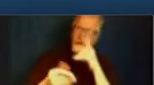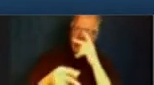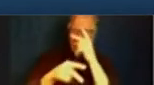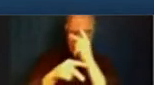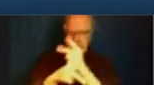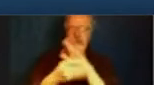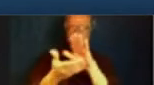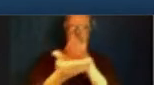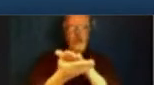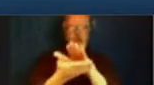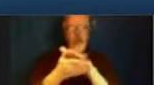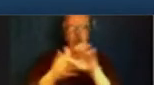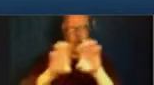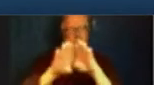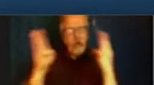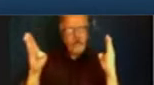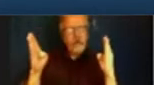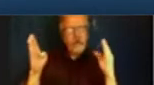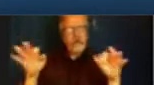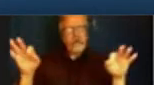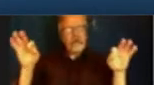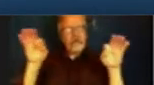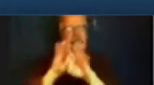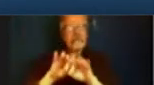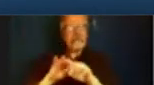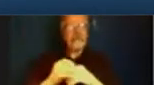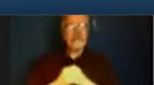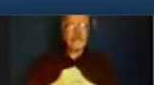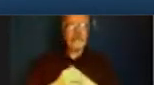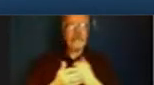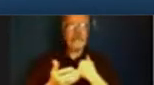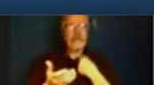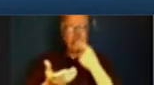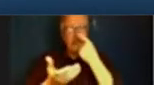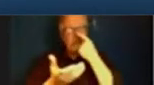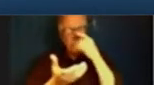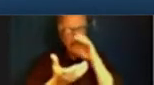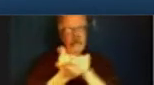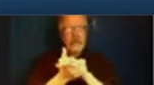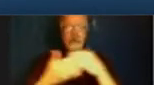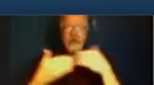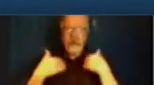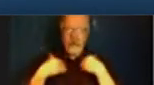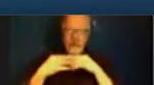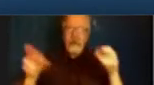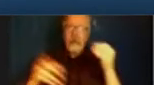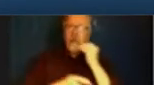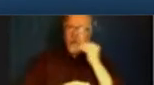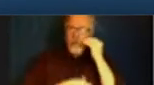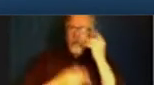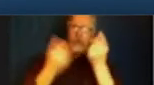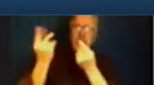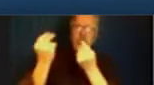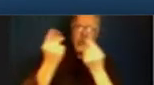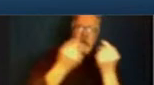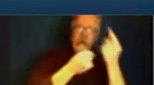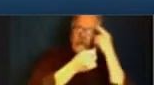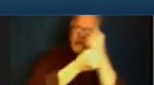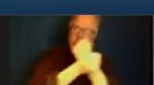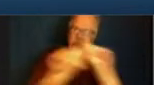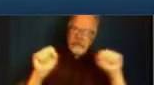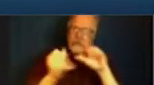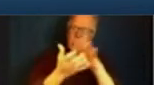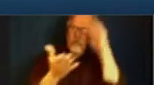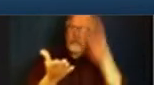believe we have the tools available to provide safety for our students, and we are committed to doing everything we can